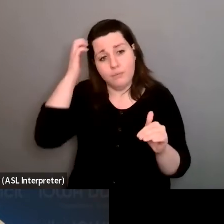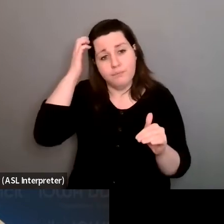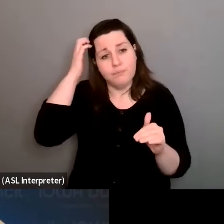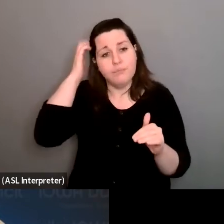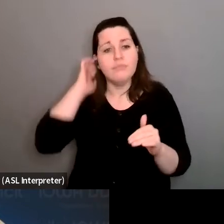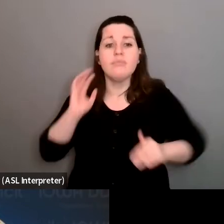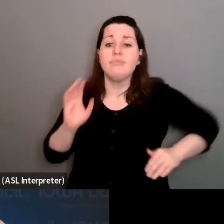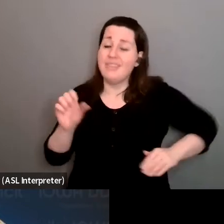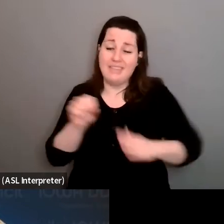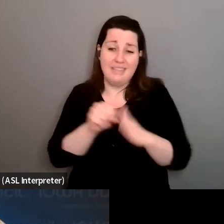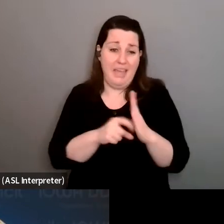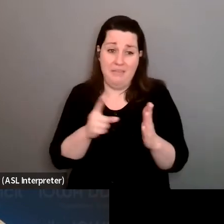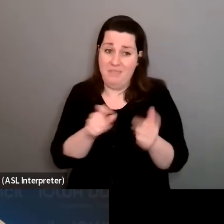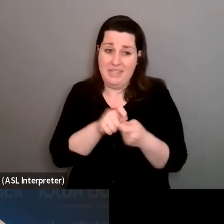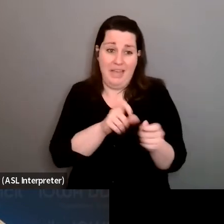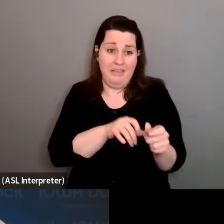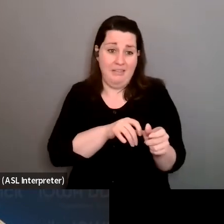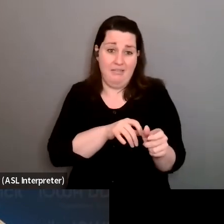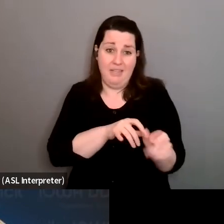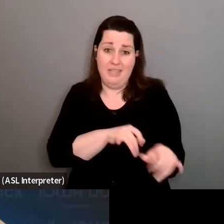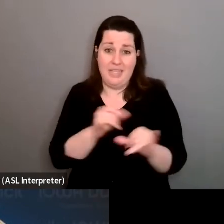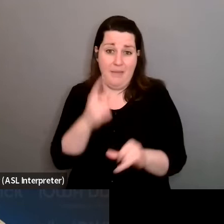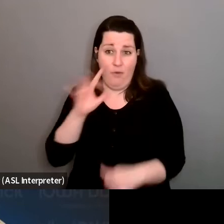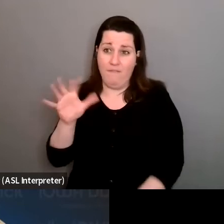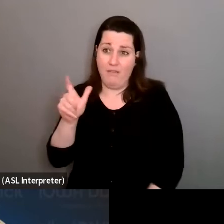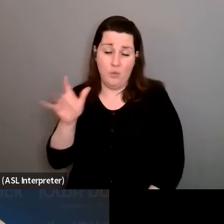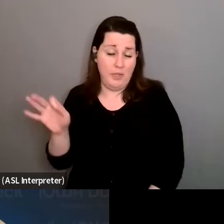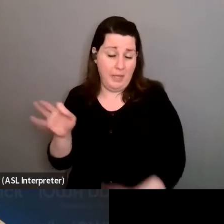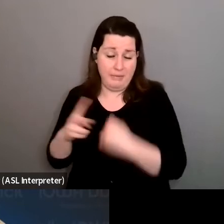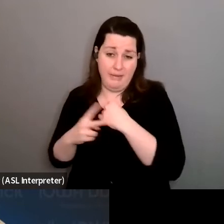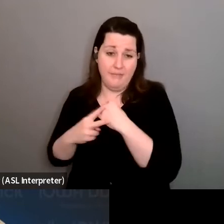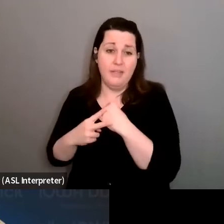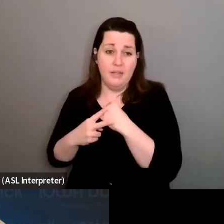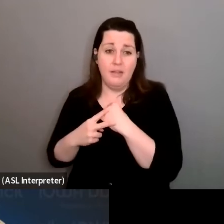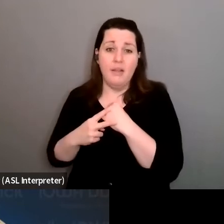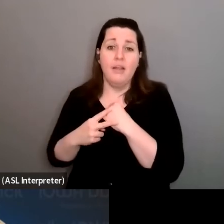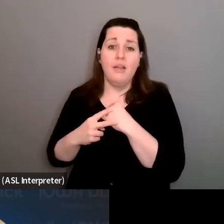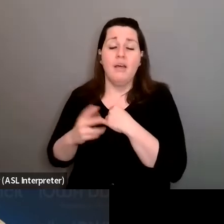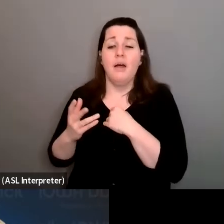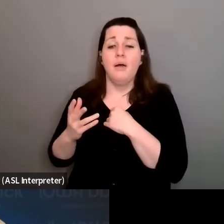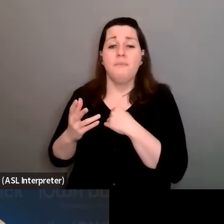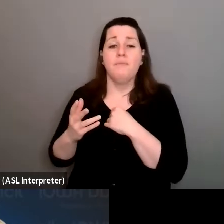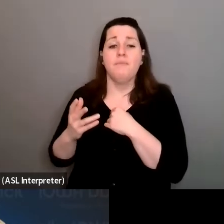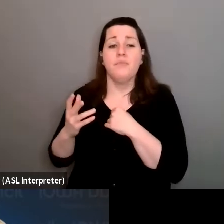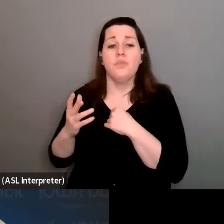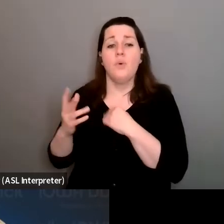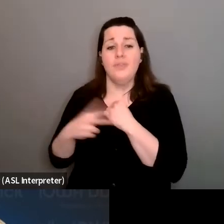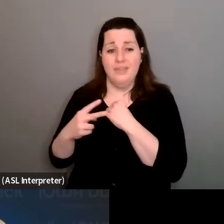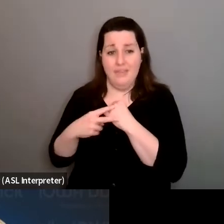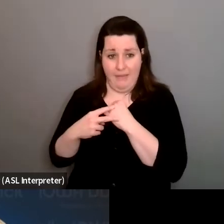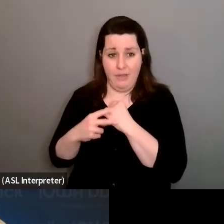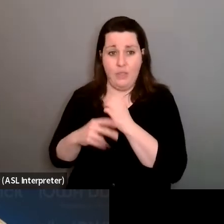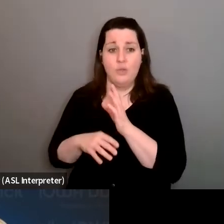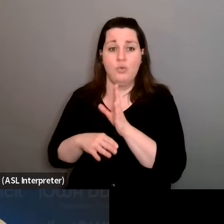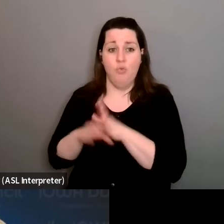doubled down and did exactly what they did for 529 savings, just like College Savings Iowa. So the savings grows, state